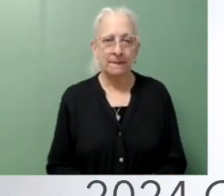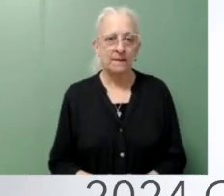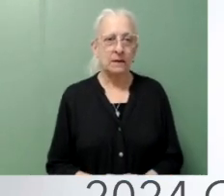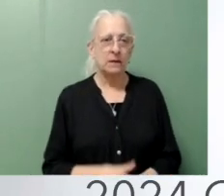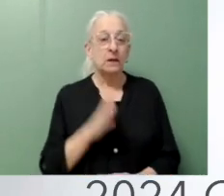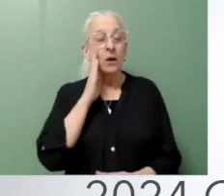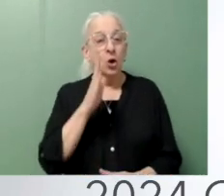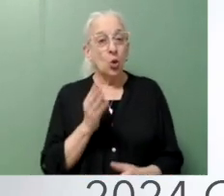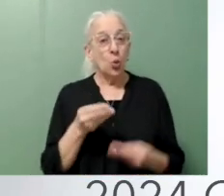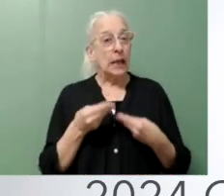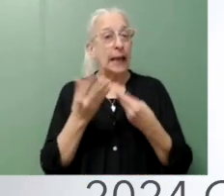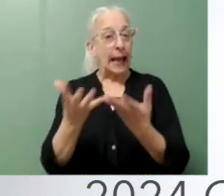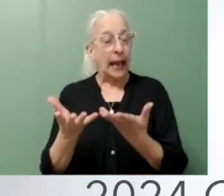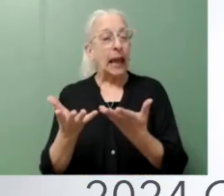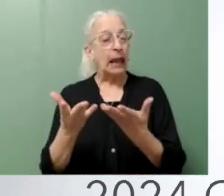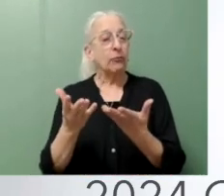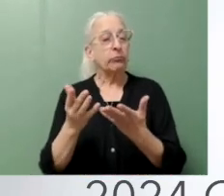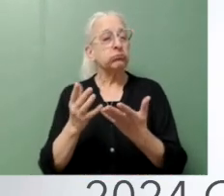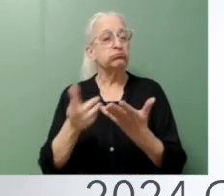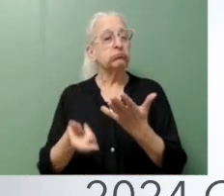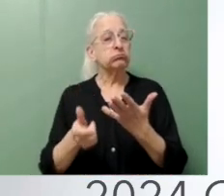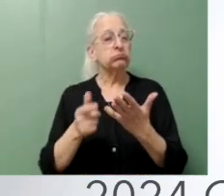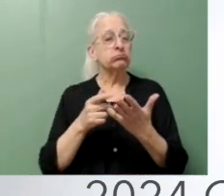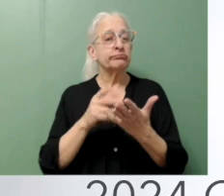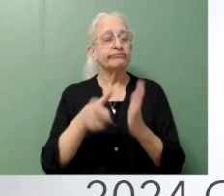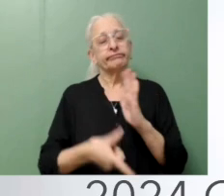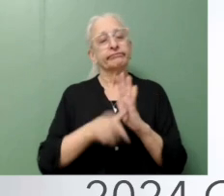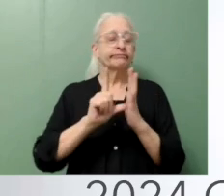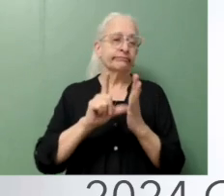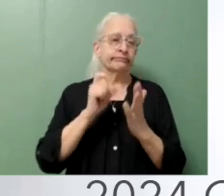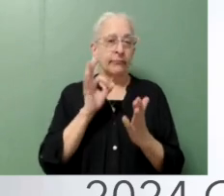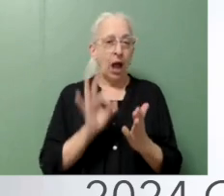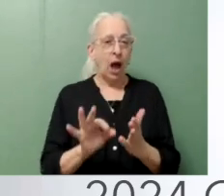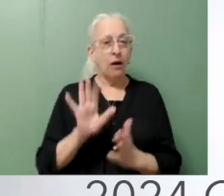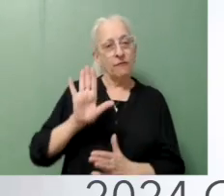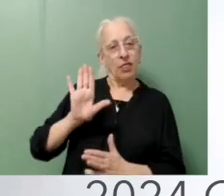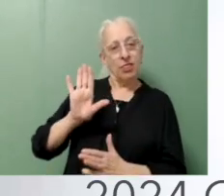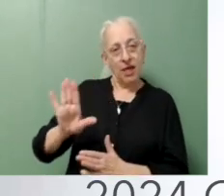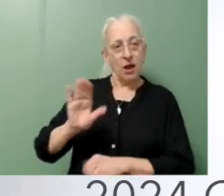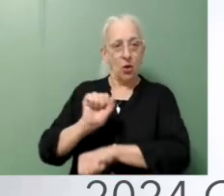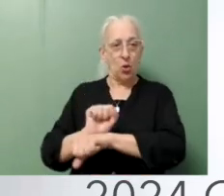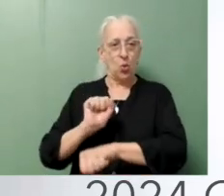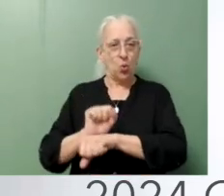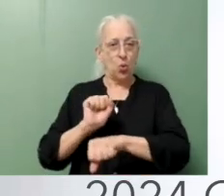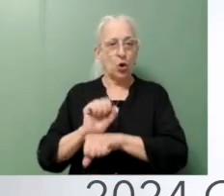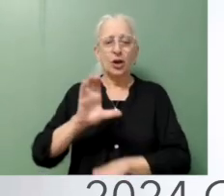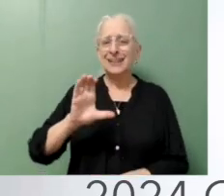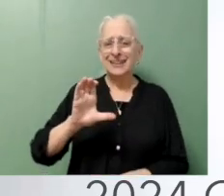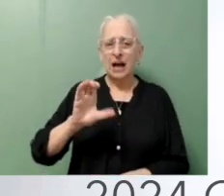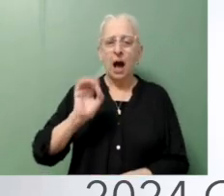We will be giving an overview of the Clean Transportation Regional Outreach Coordinators, otherwise known as CT